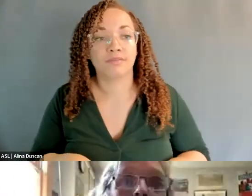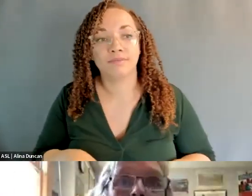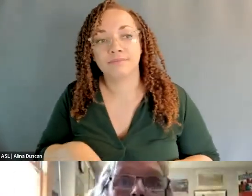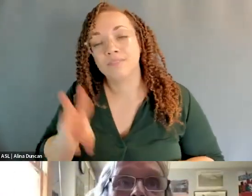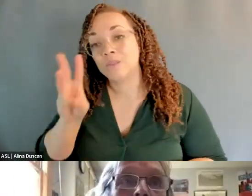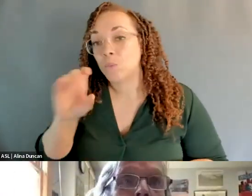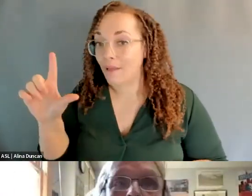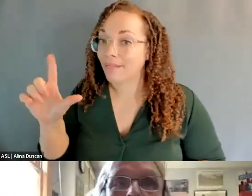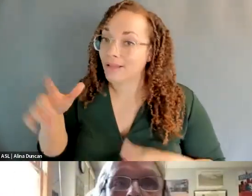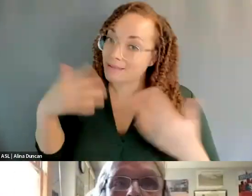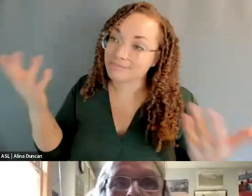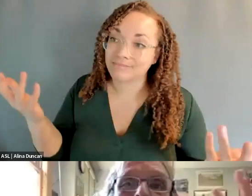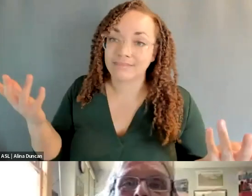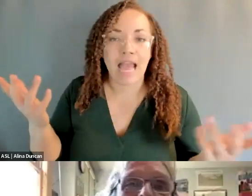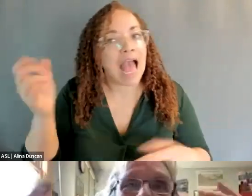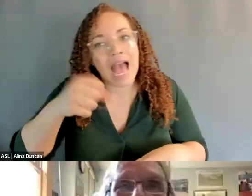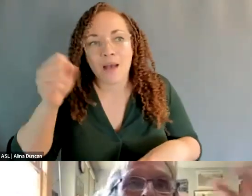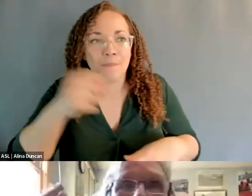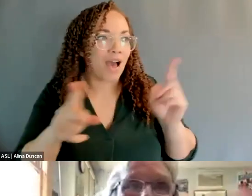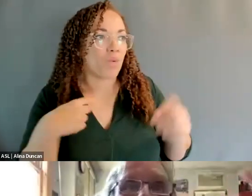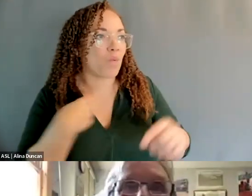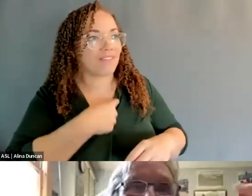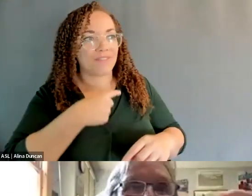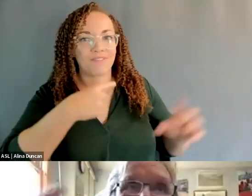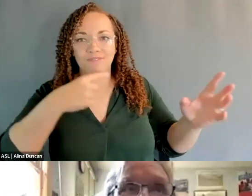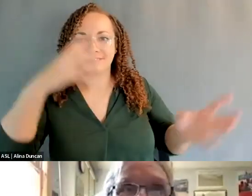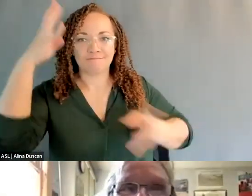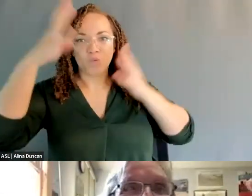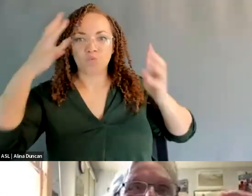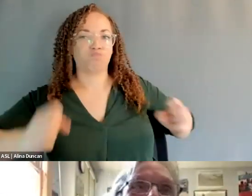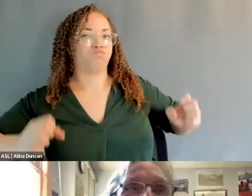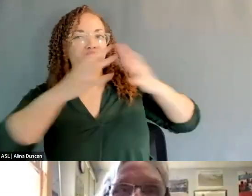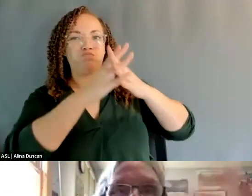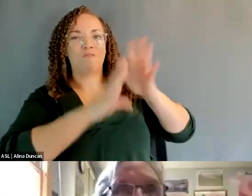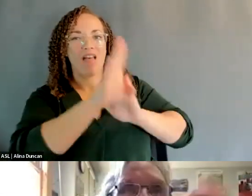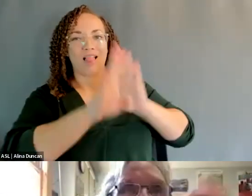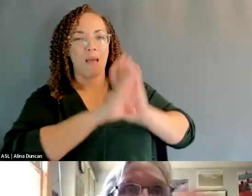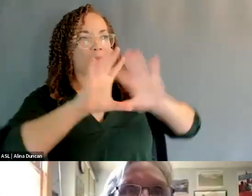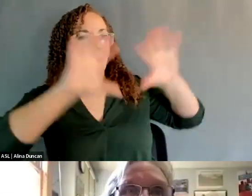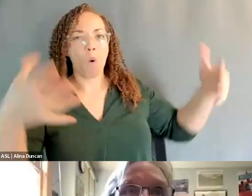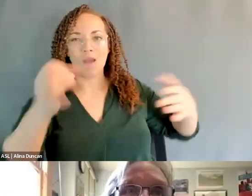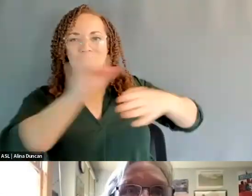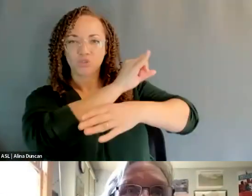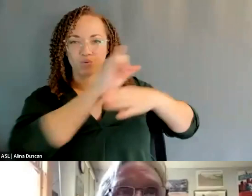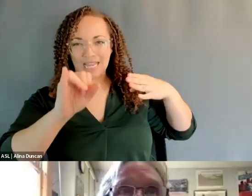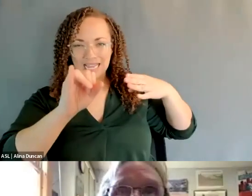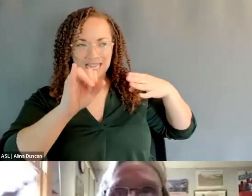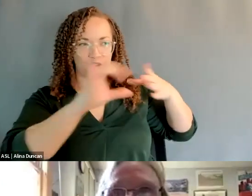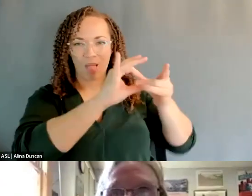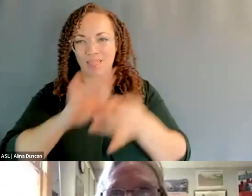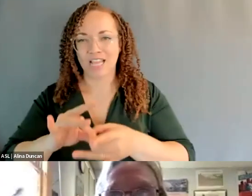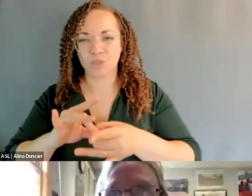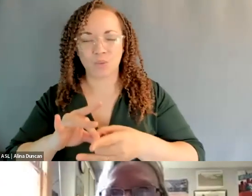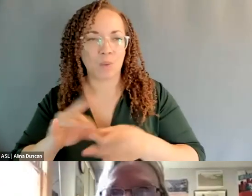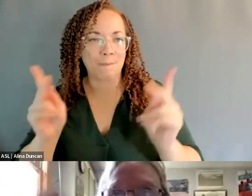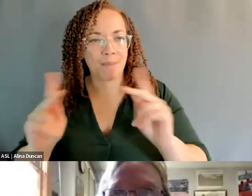Well... I'm sorry, but we've created a whole industry around poverty in this country. And I think the nonprofits need